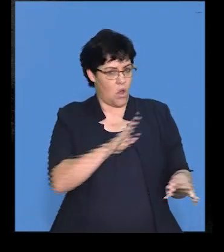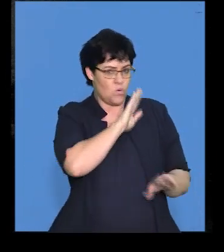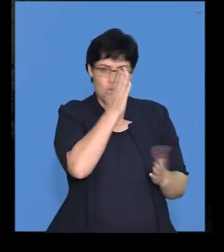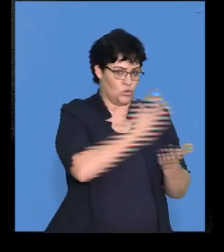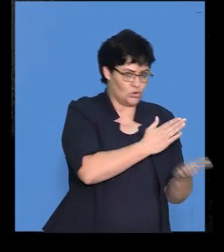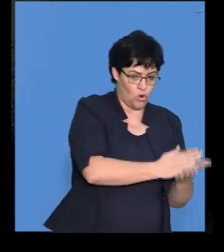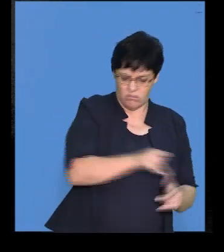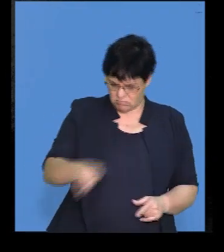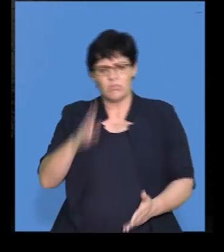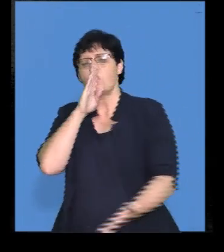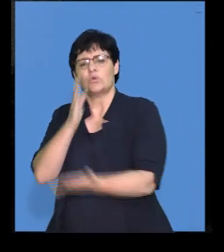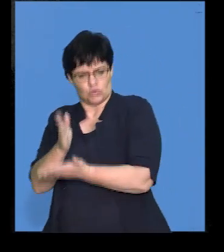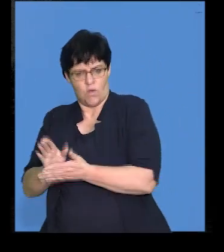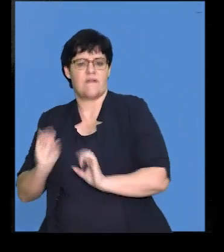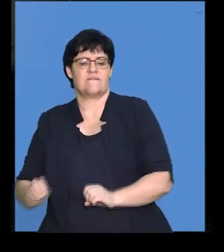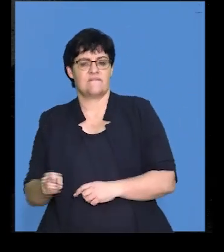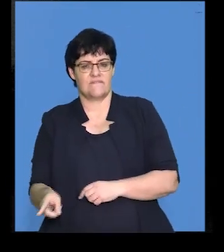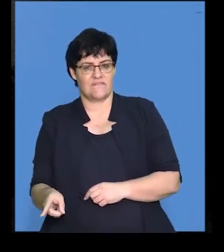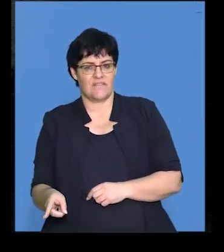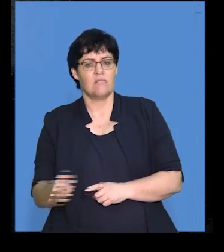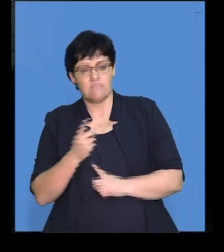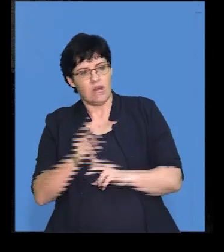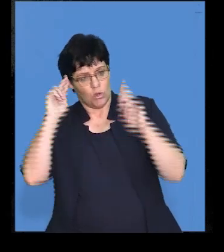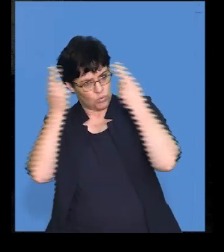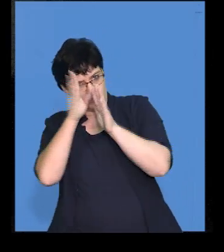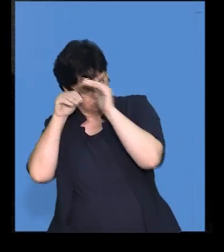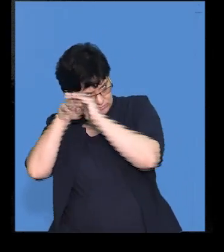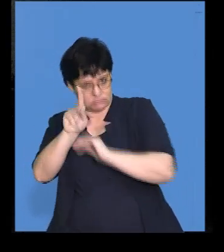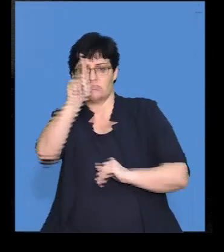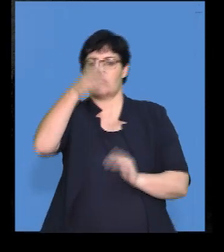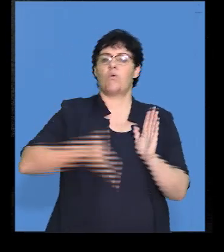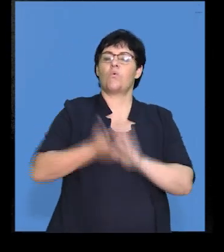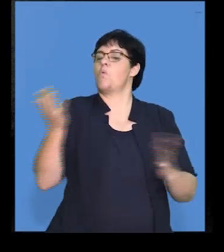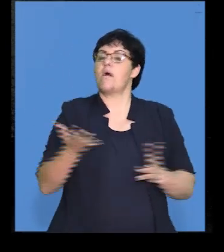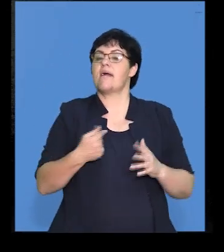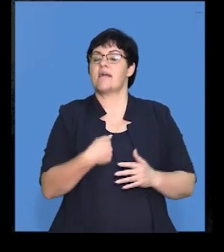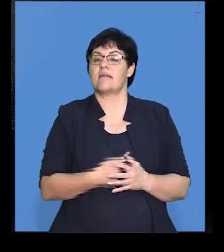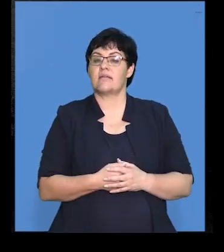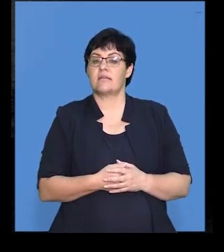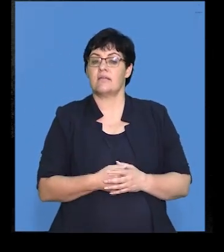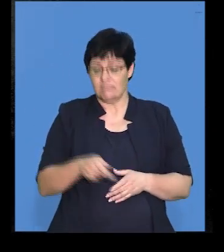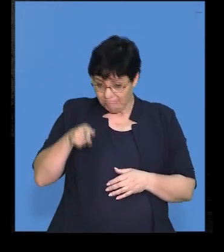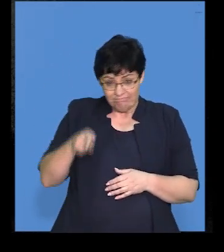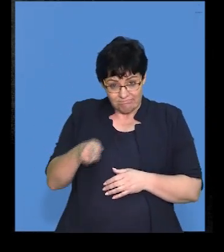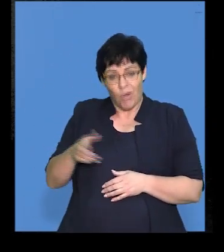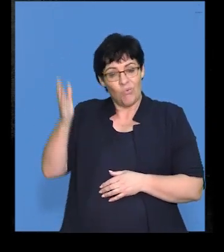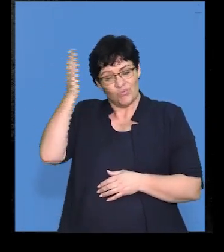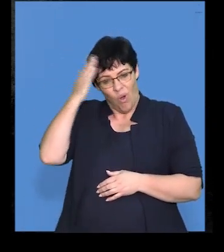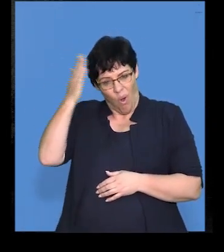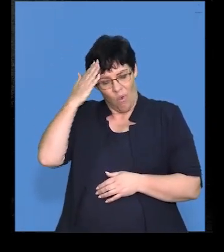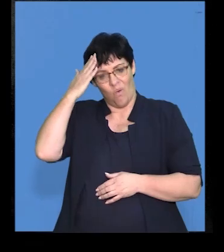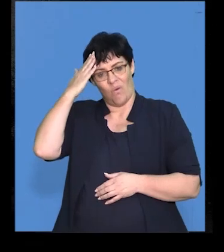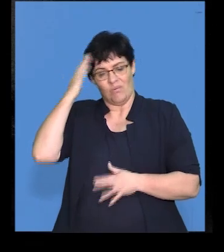He's uncertain, she is certain of the university she will go to. And she even